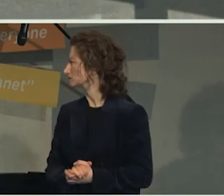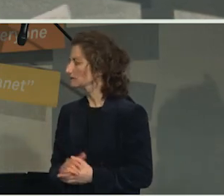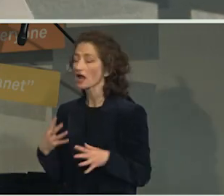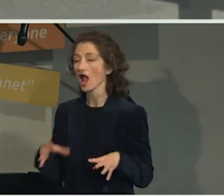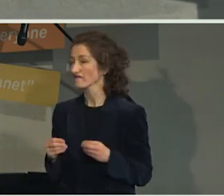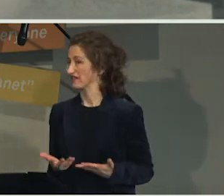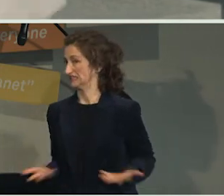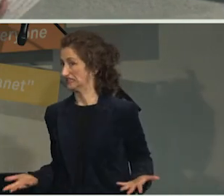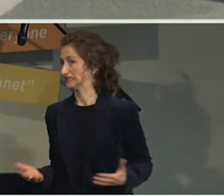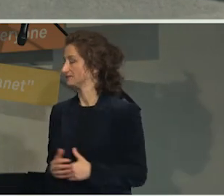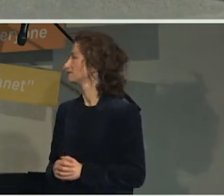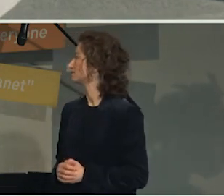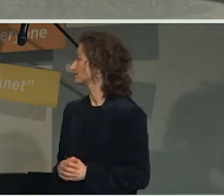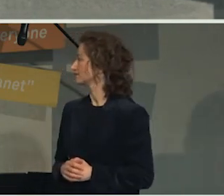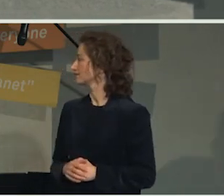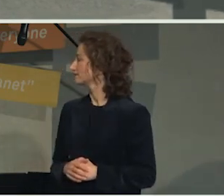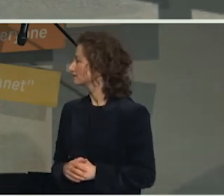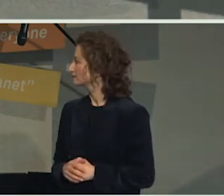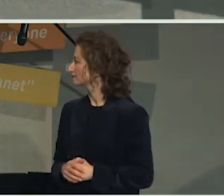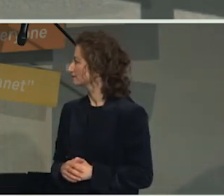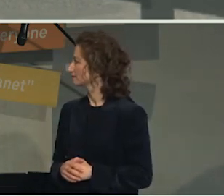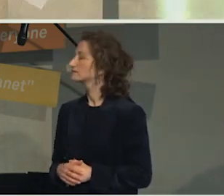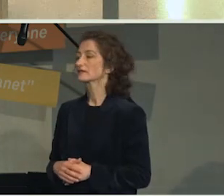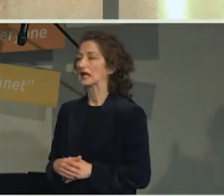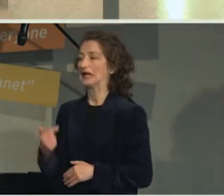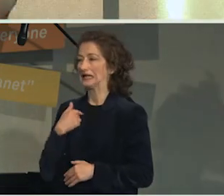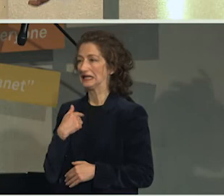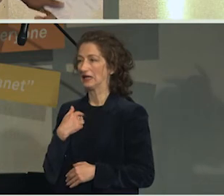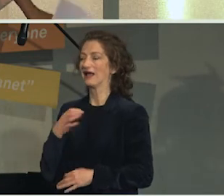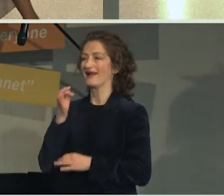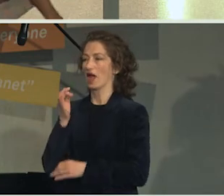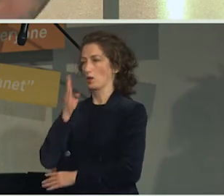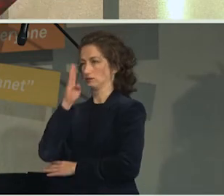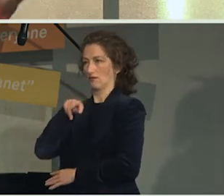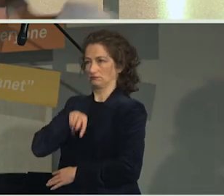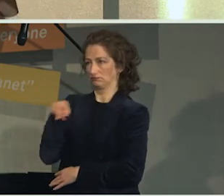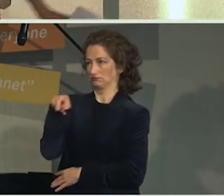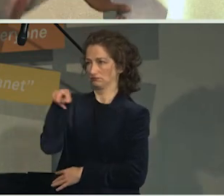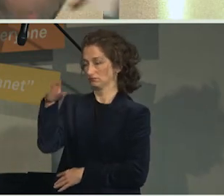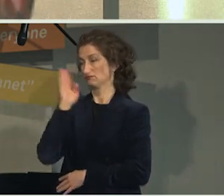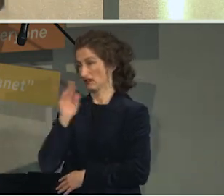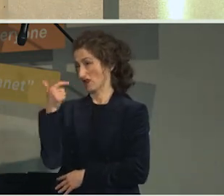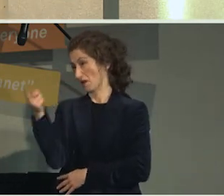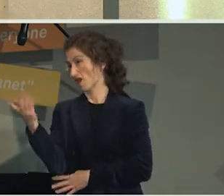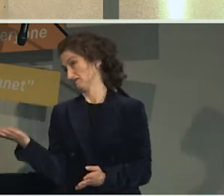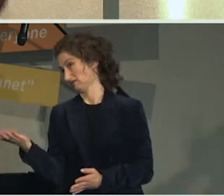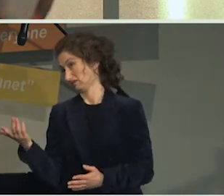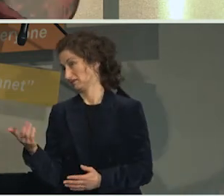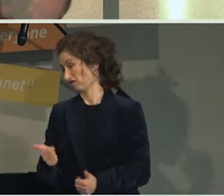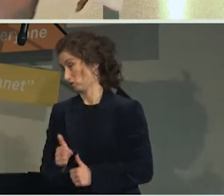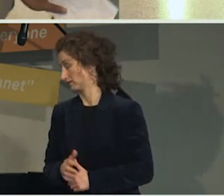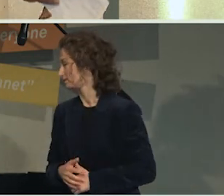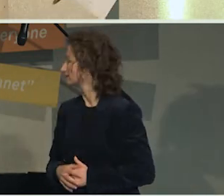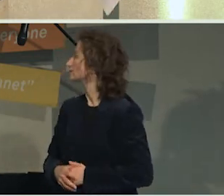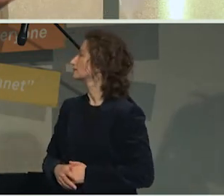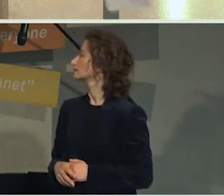started is we're gonna have a little runway show. I'm gonna come right down the middle. So camera crew, make sure you got it all together. What y'all